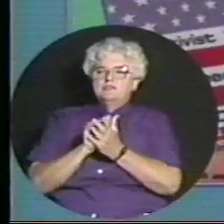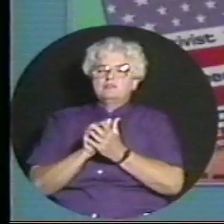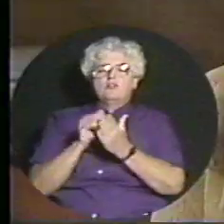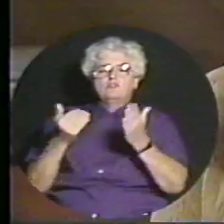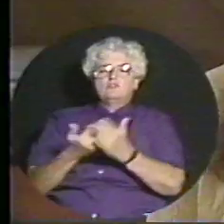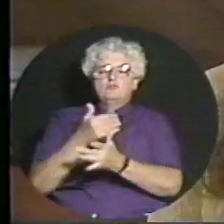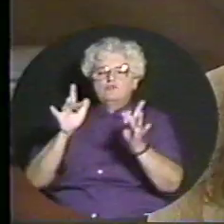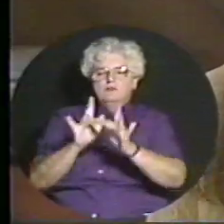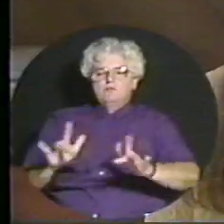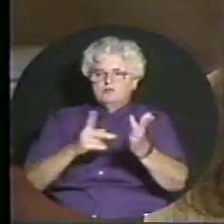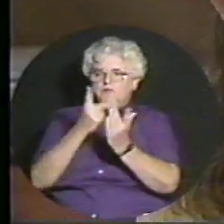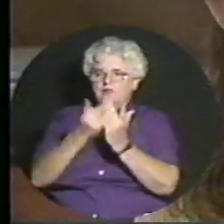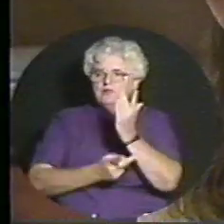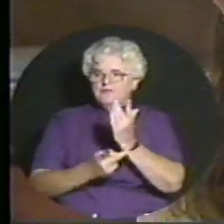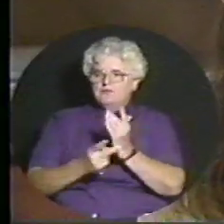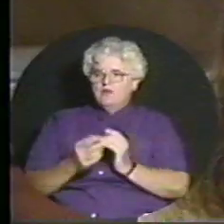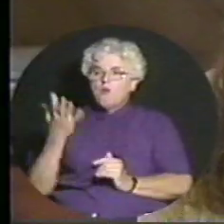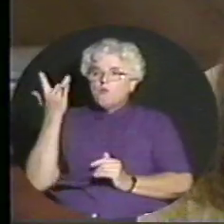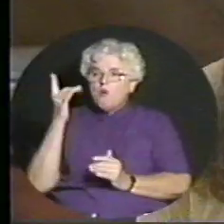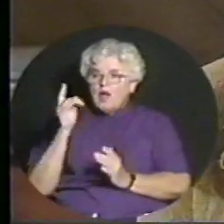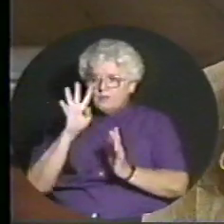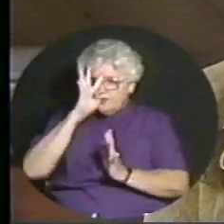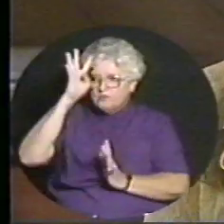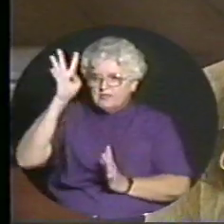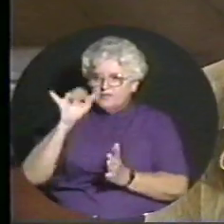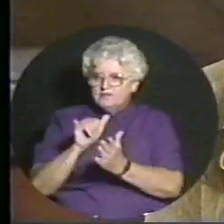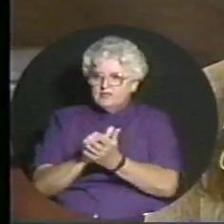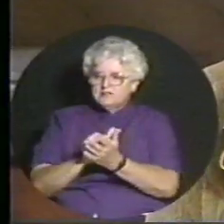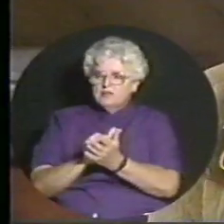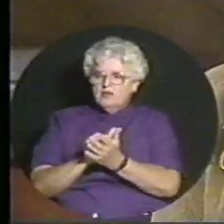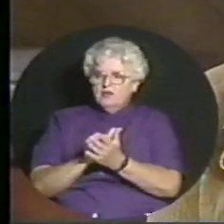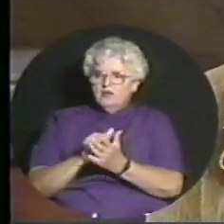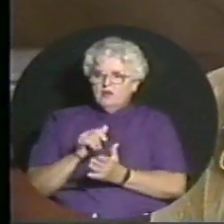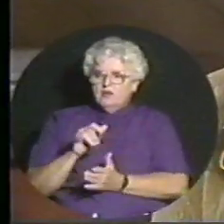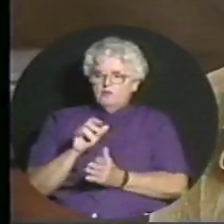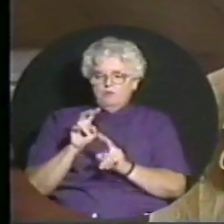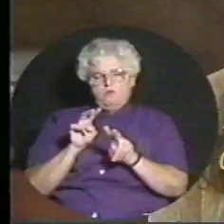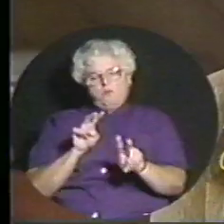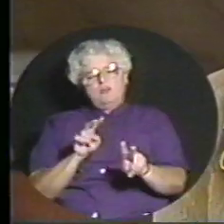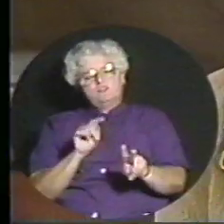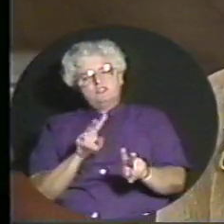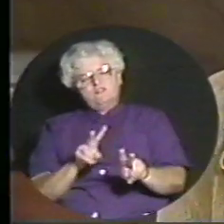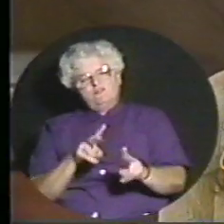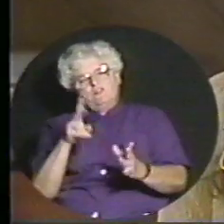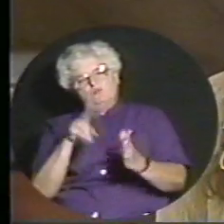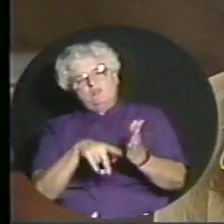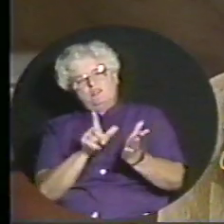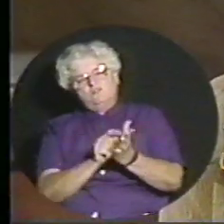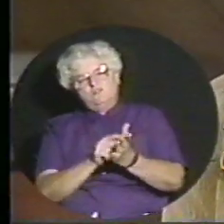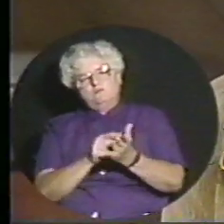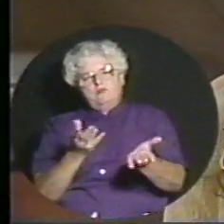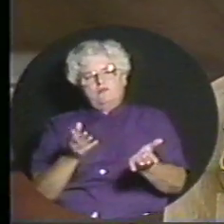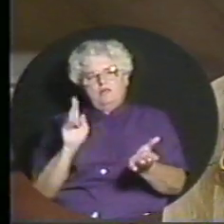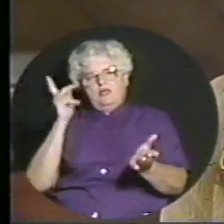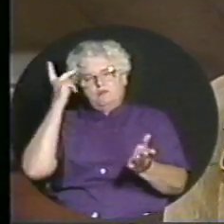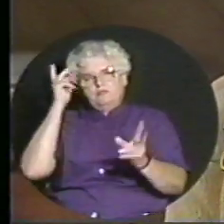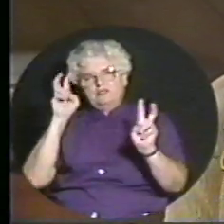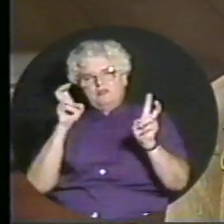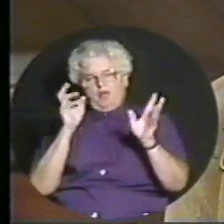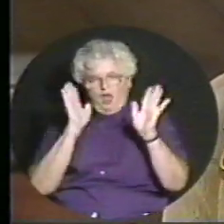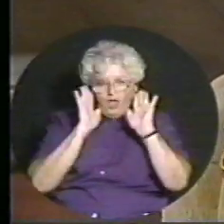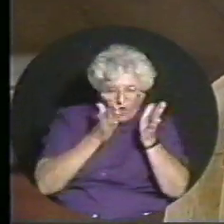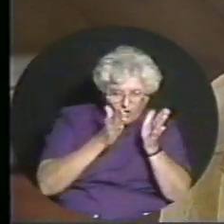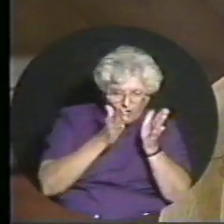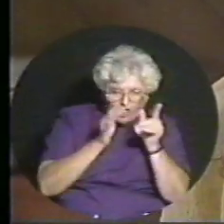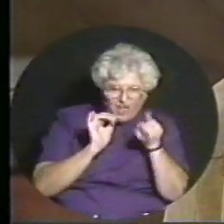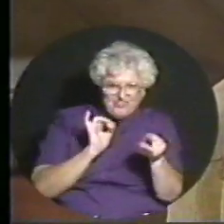Lobbyist. The reason that we created the software was we were watching television, reading the newspaper, and a political issue caught our eye, and we